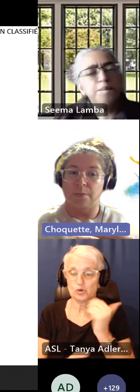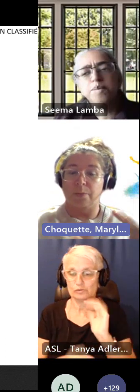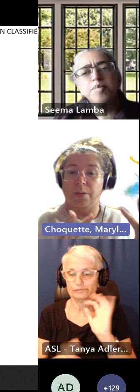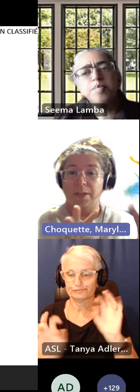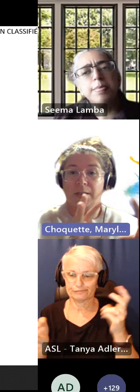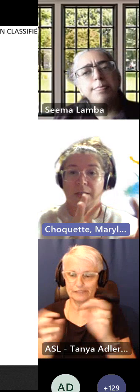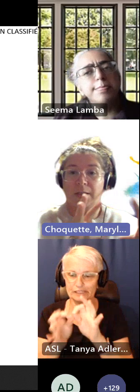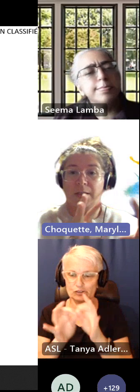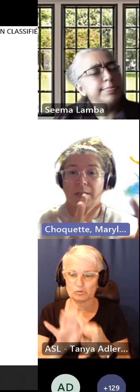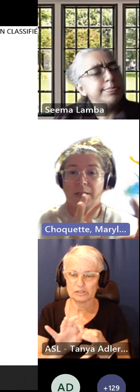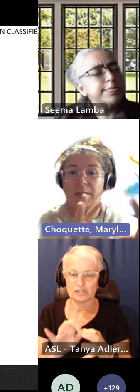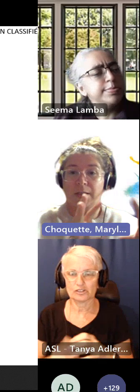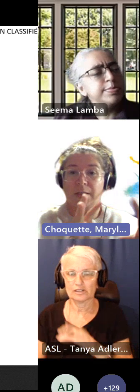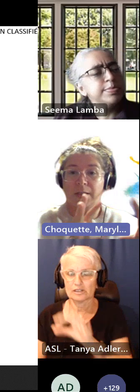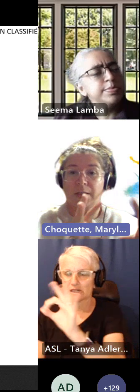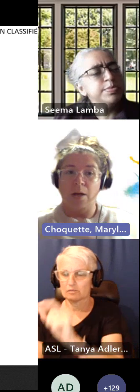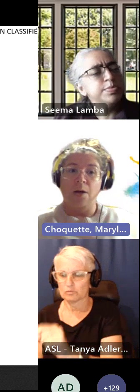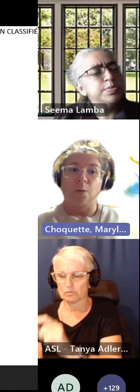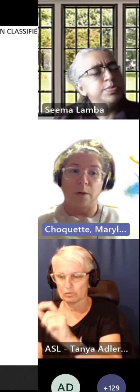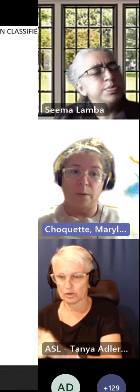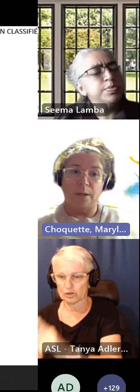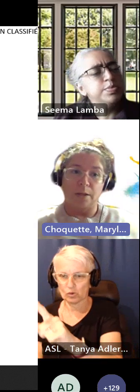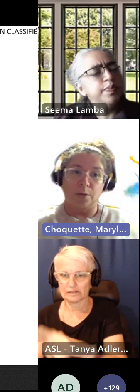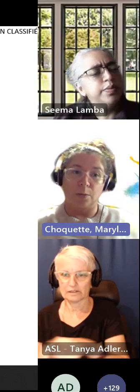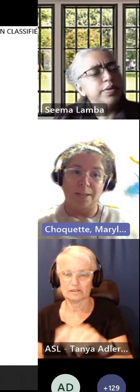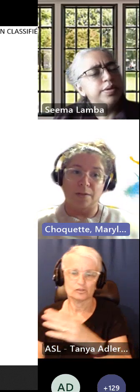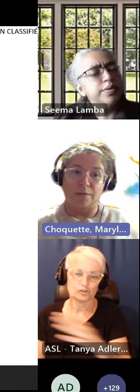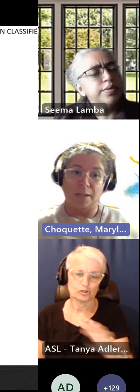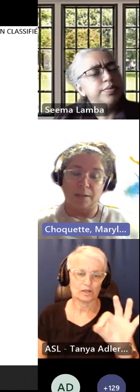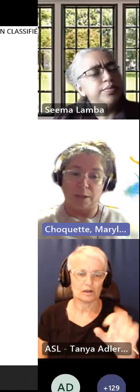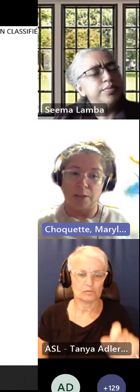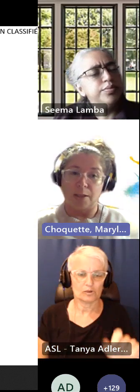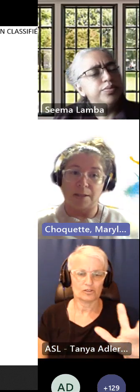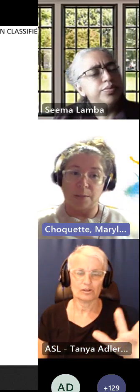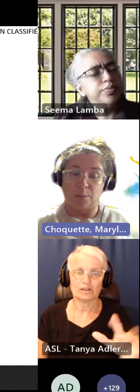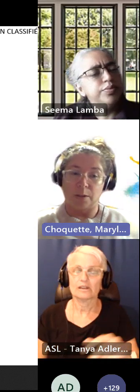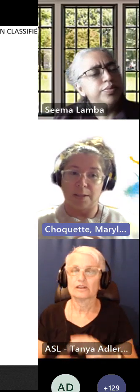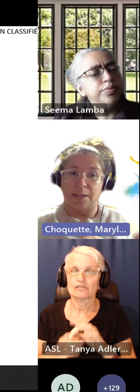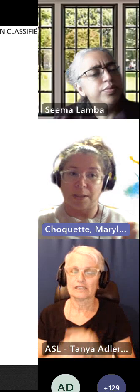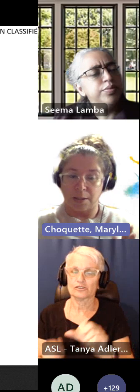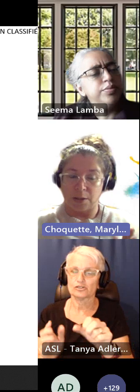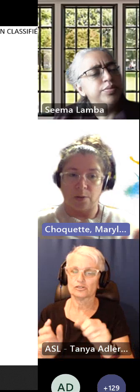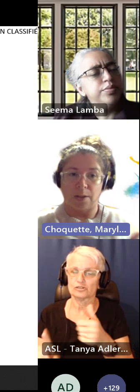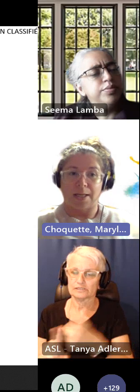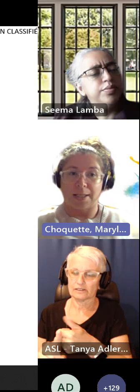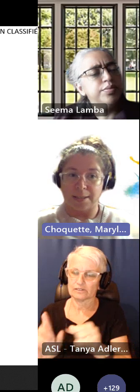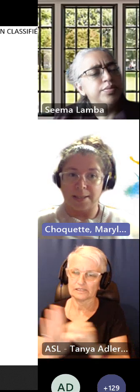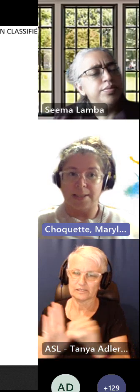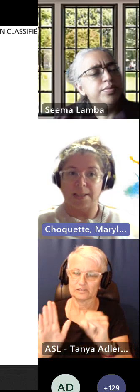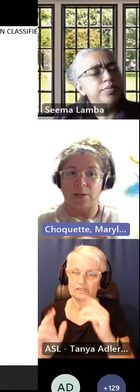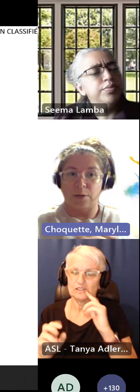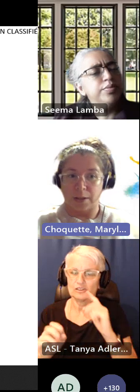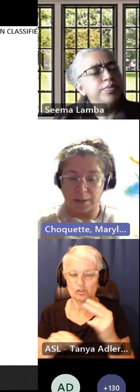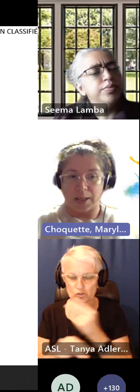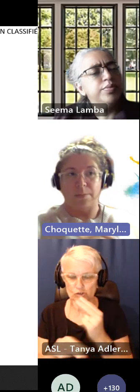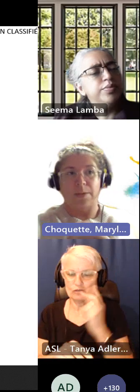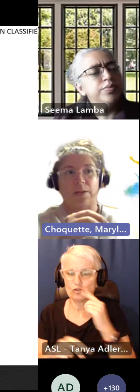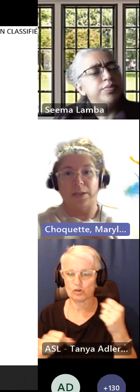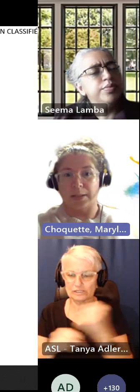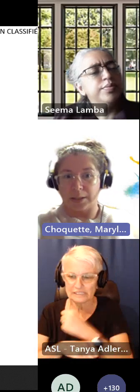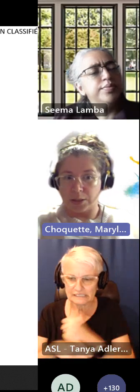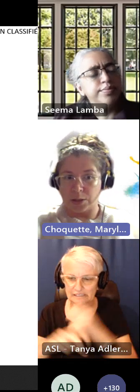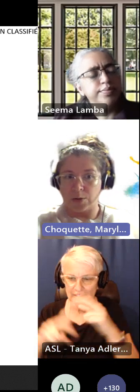that between 9.1 and 9.3, what we can do with self-identification at this point is statistical analysis and look at